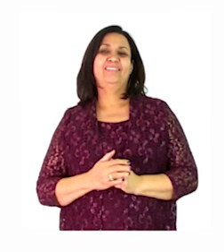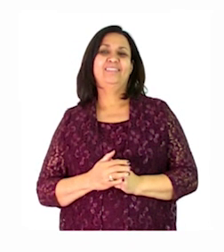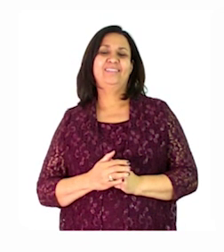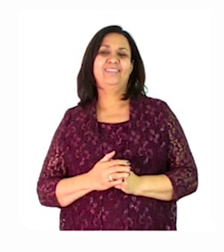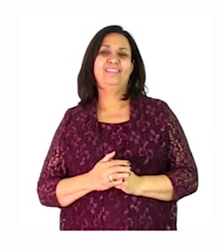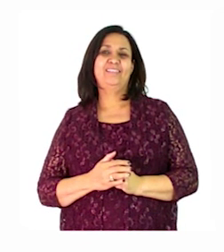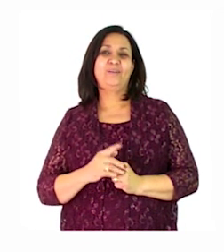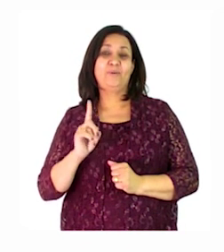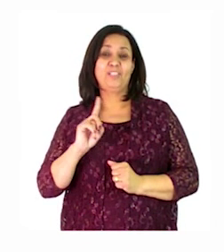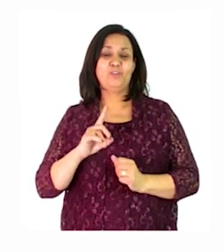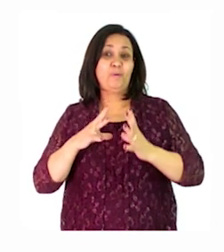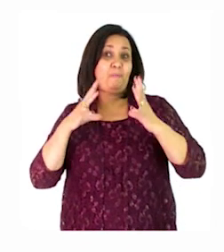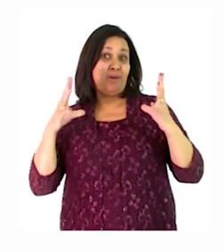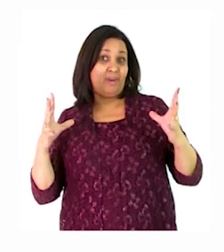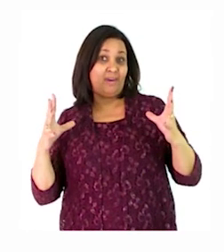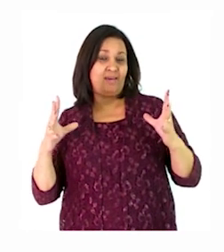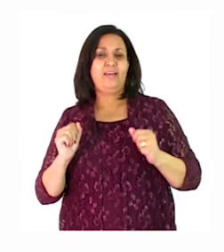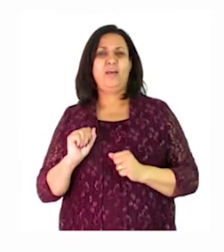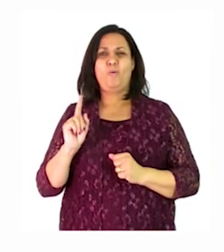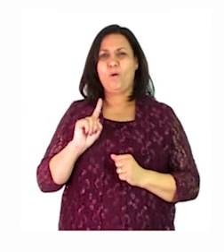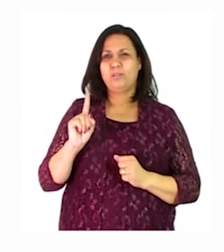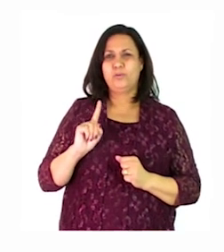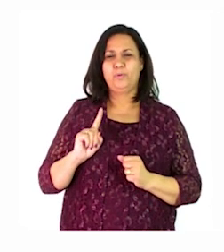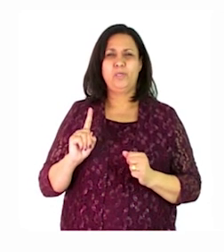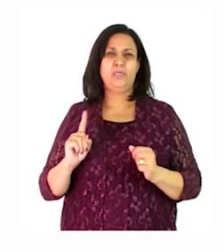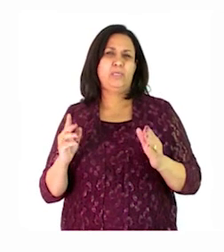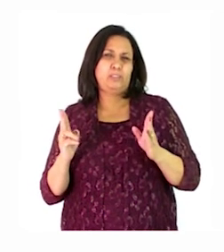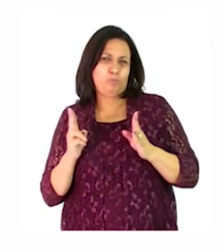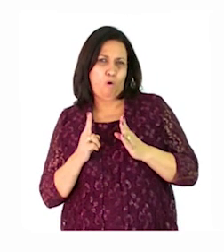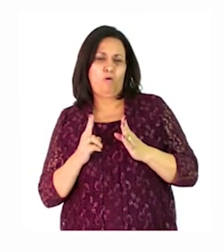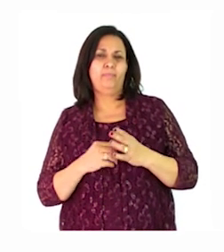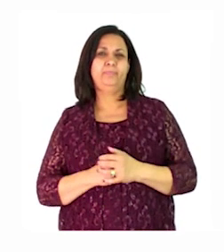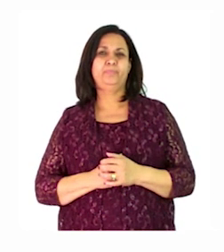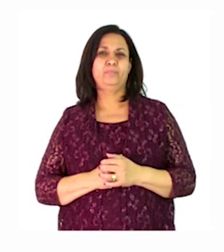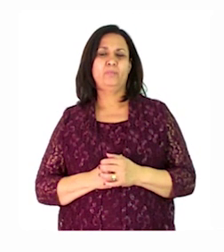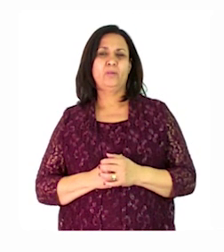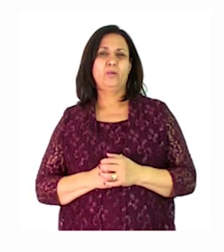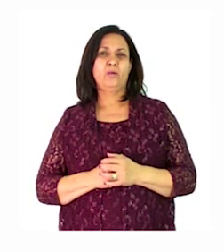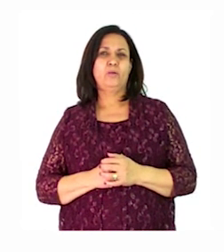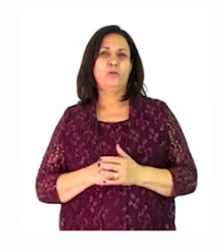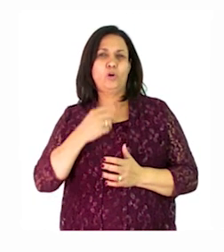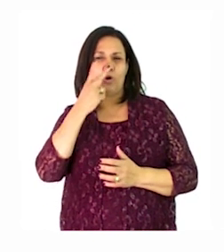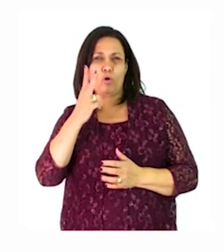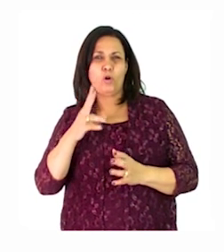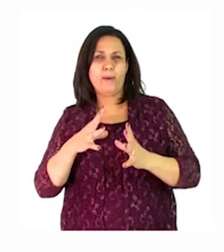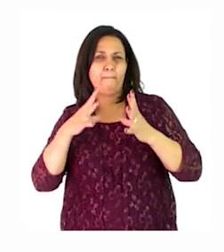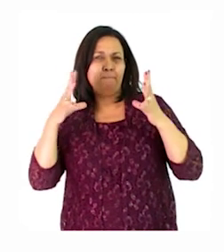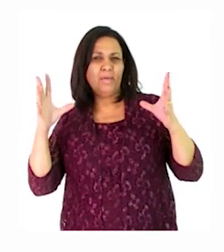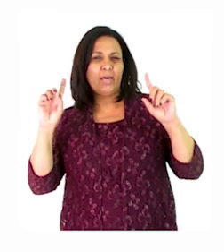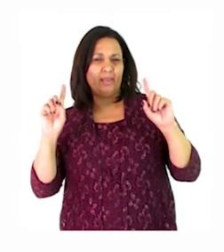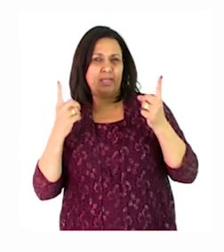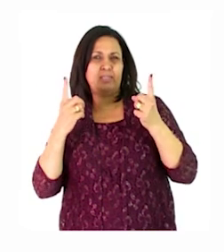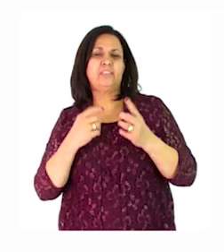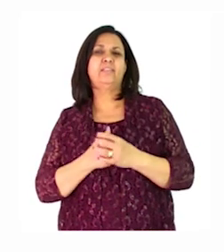big means, and you have been able to identify all the big things in